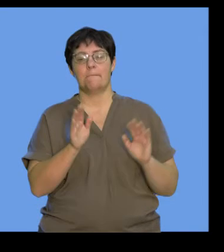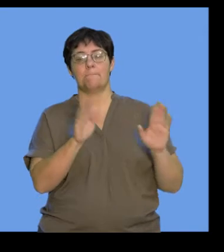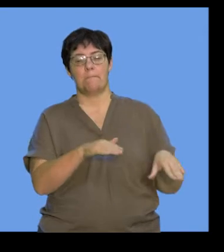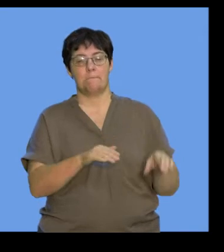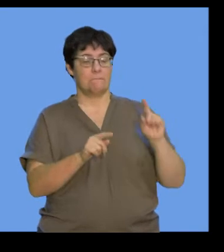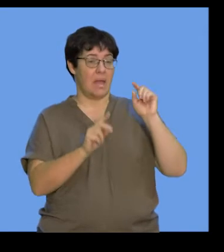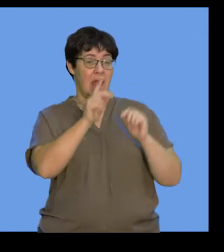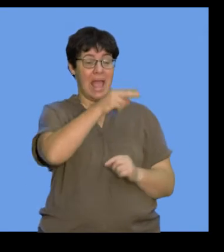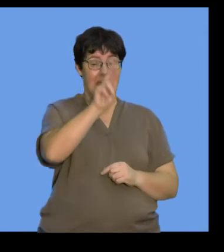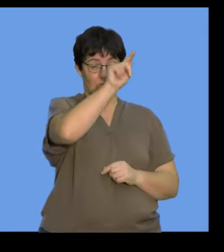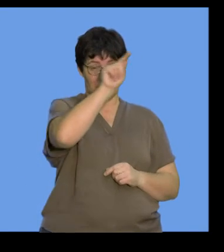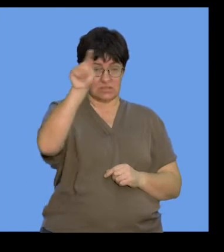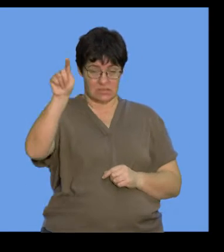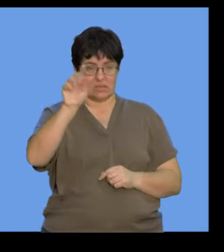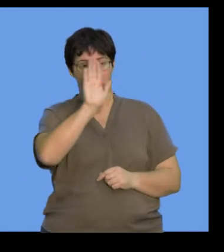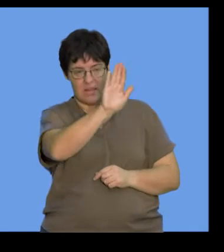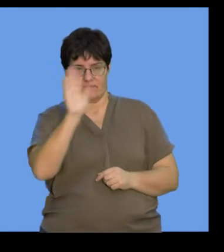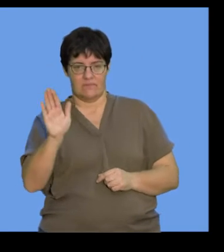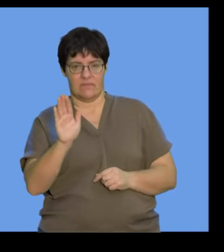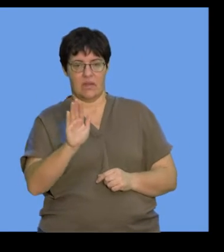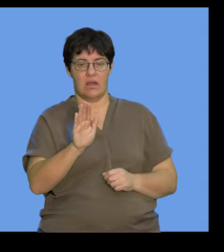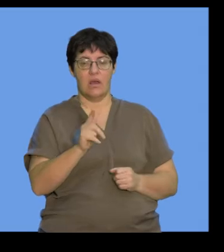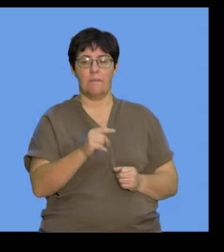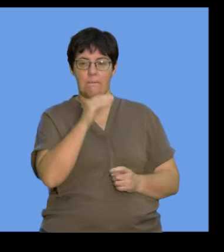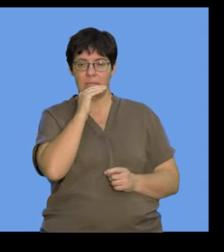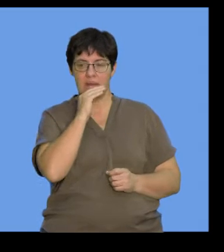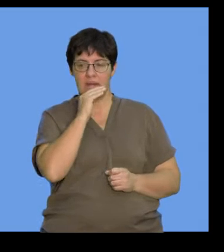you leaving the exponents in a